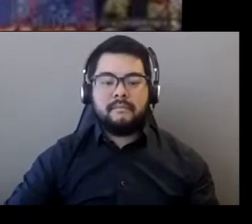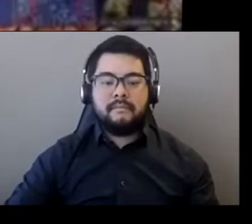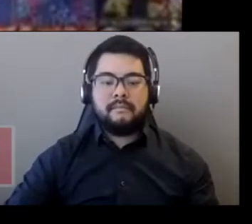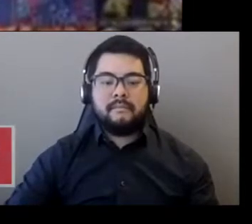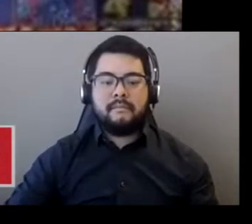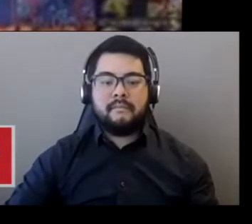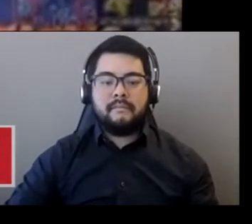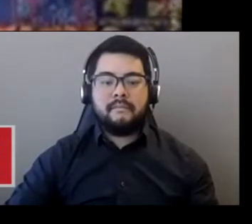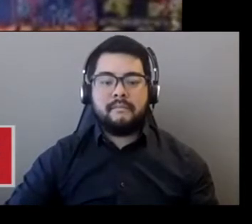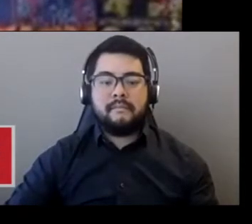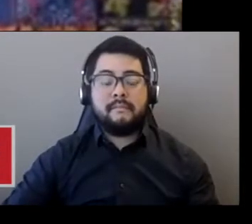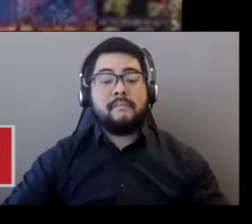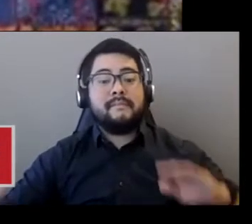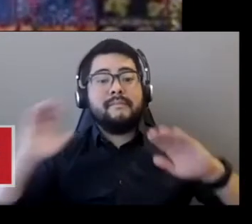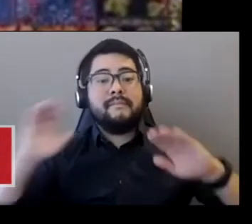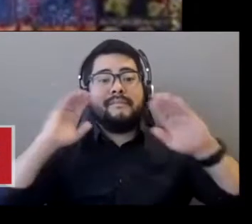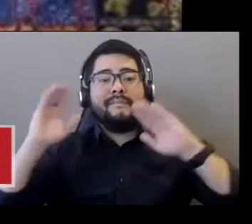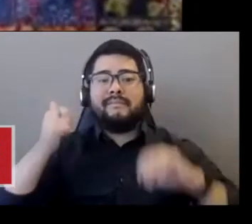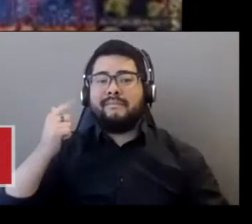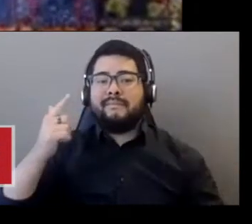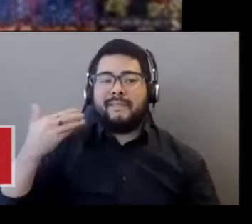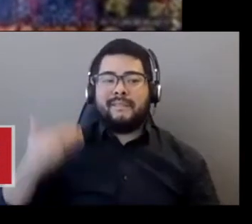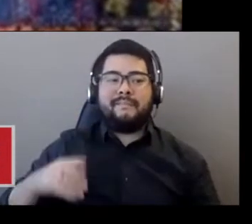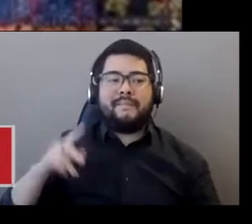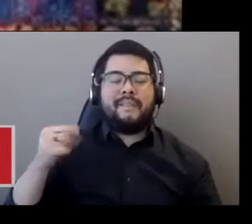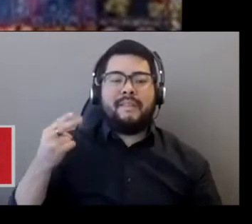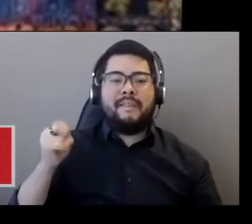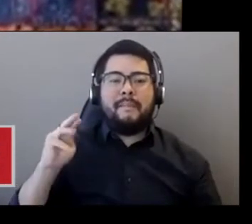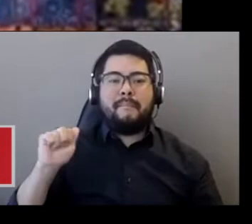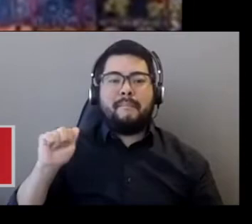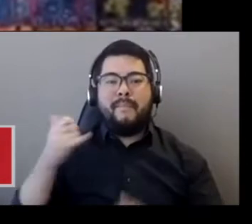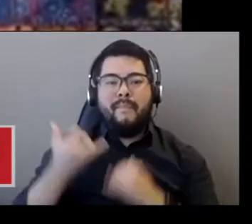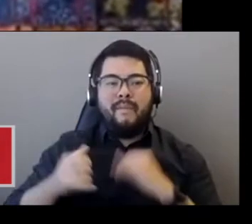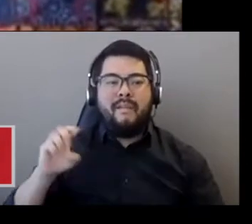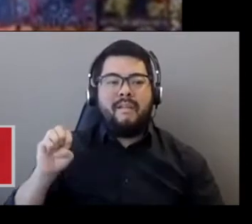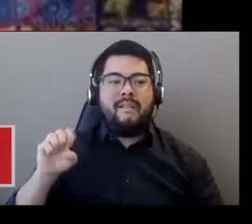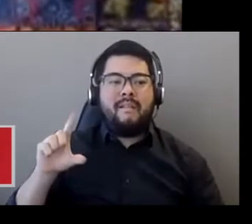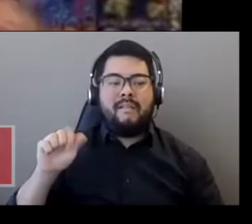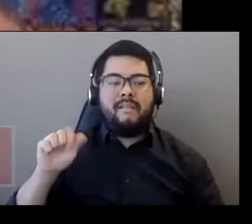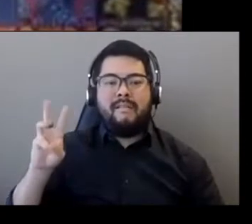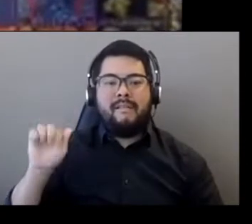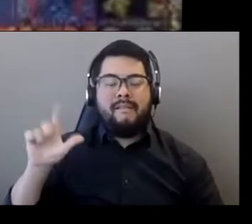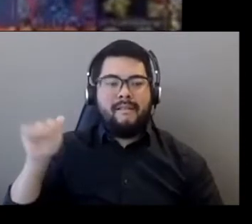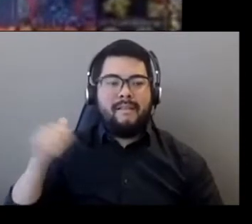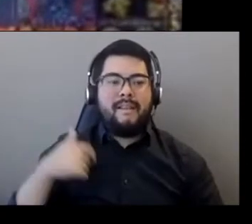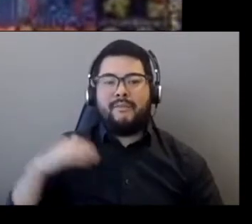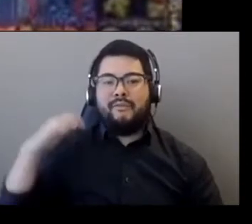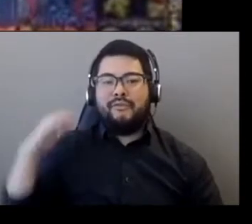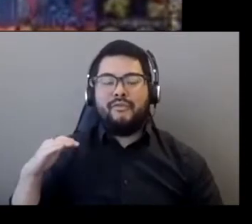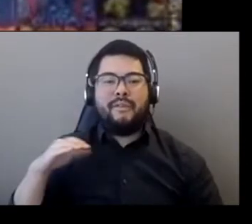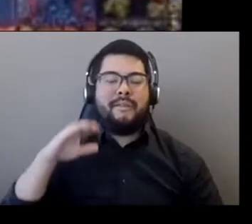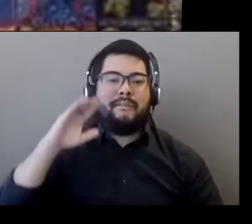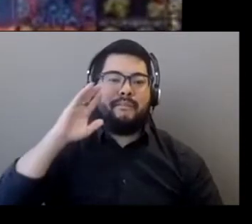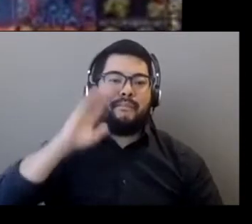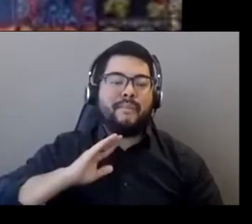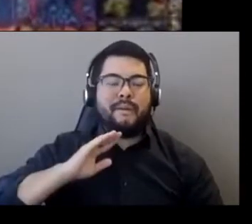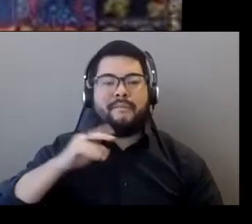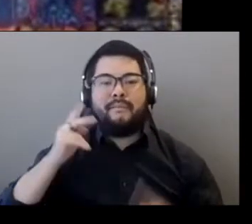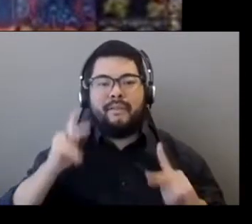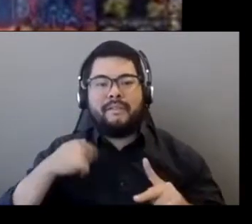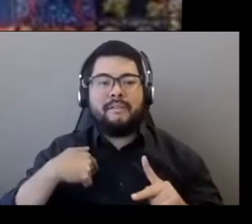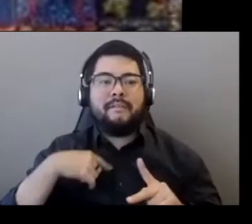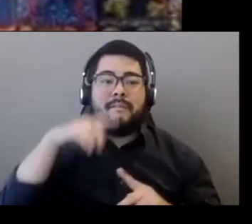Hello, everyone. This is Thamal Alawala here. I am a short brown person wearing black glasses, a black